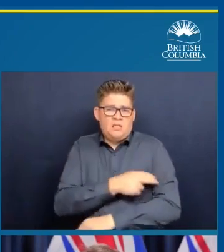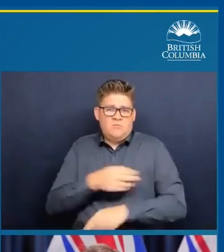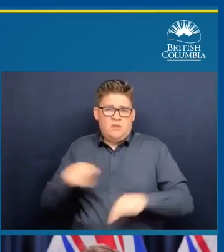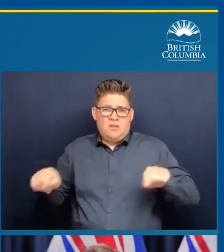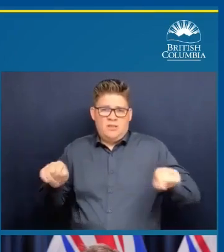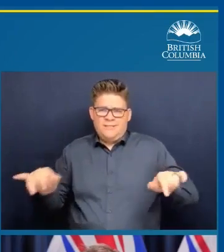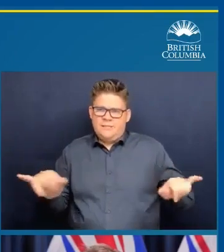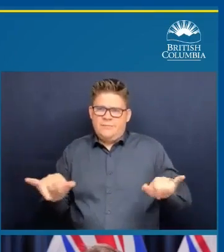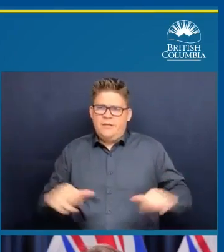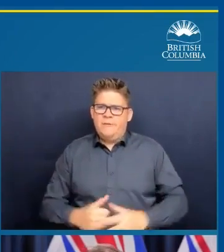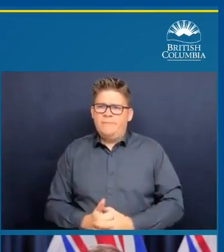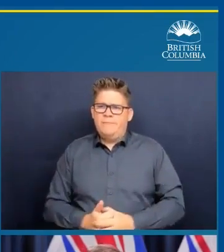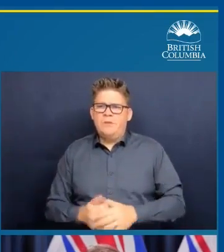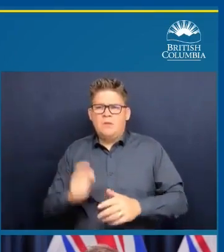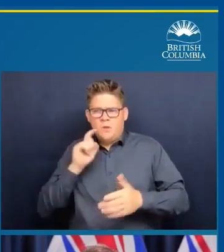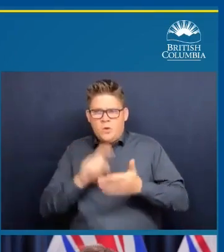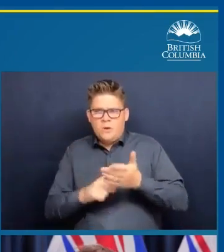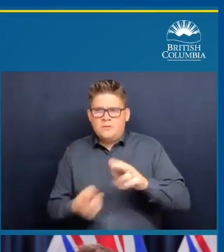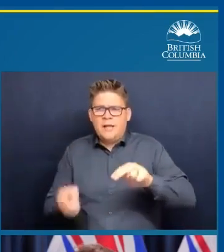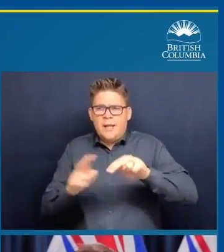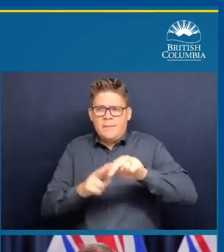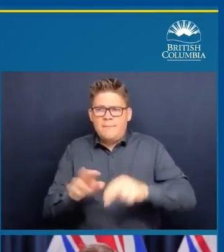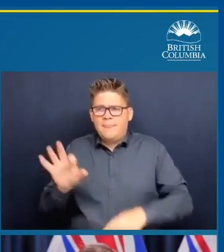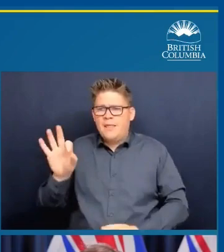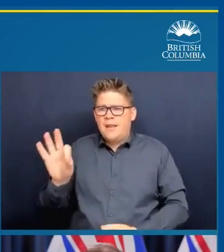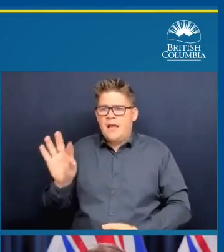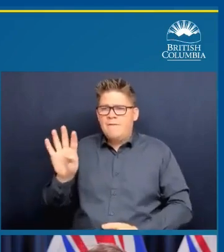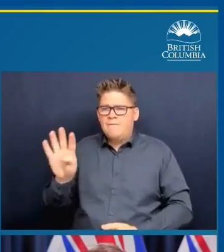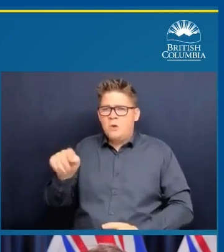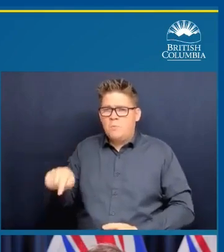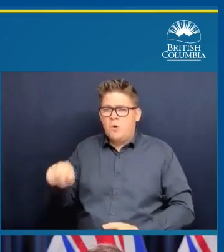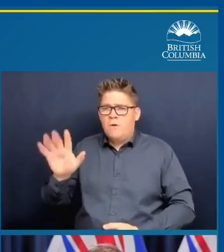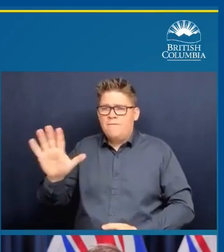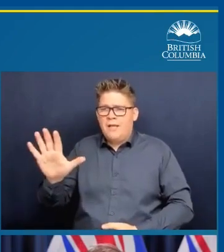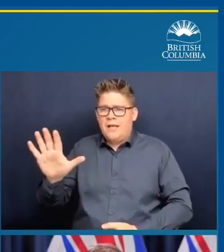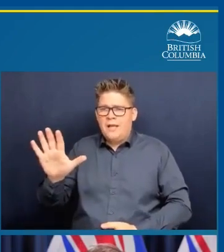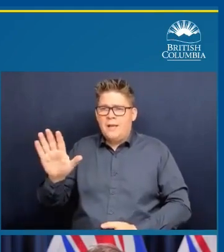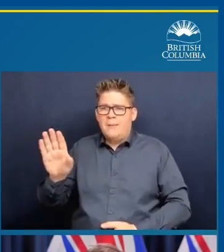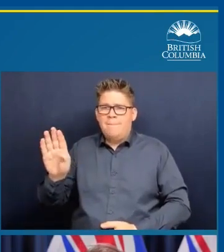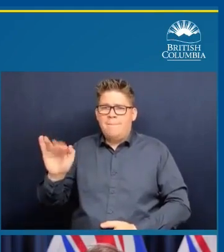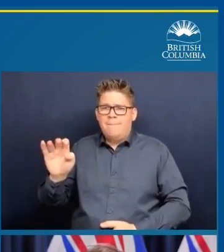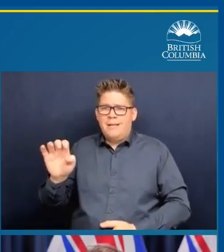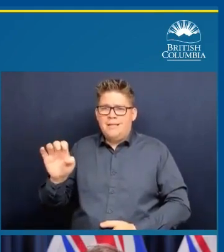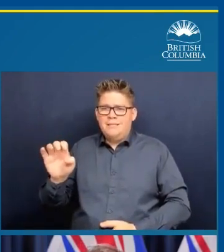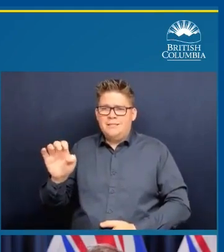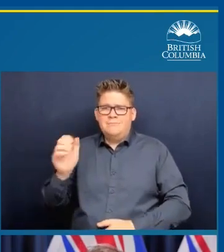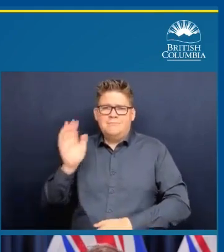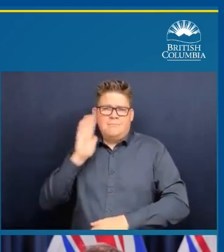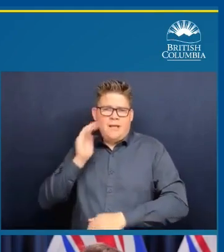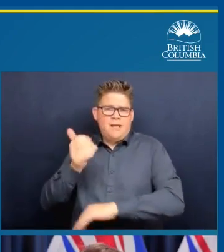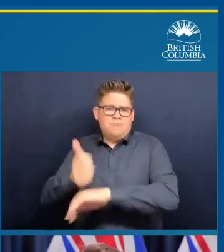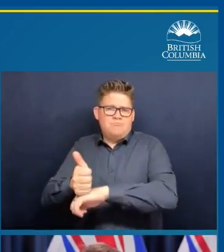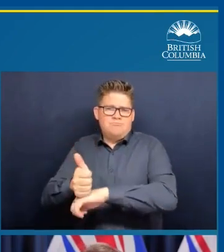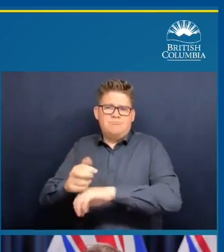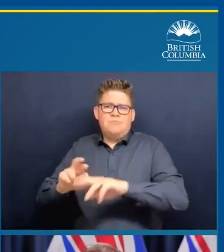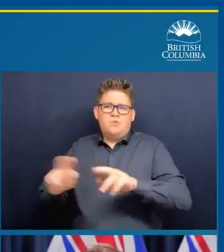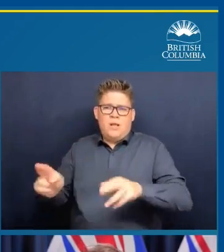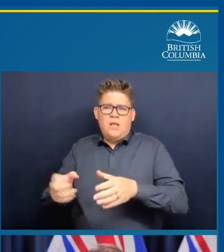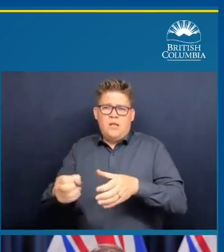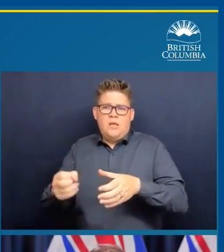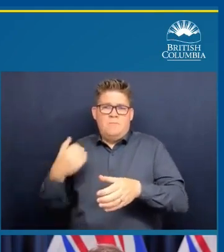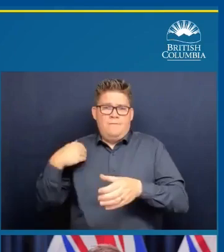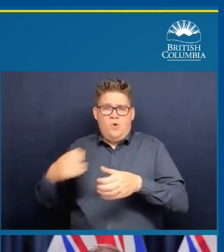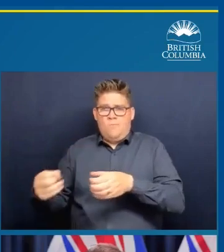to 95.4% of base bed capacity. And when we include surge beds in those numbers, the occupancy increase to this point in November